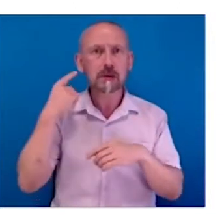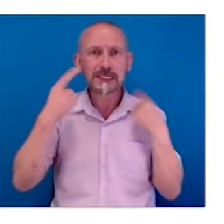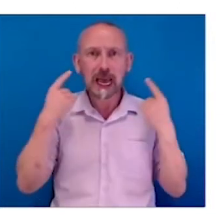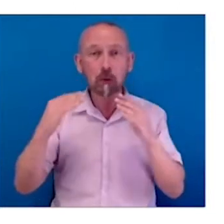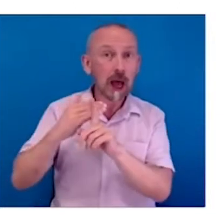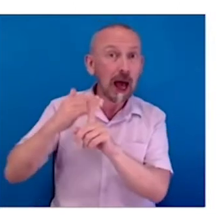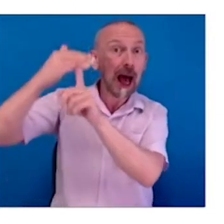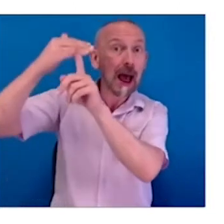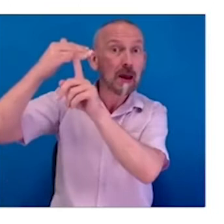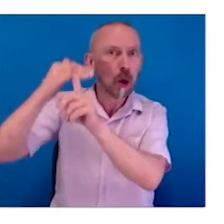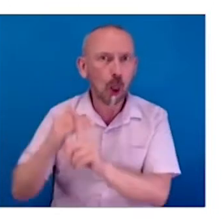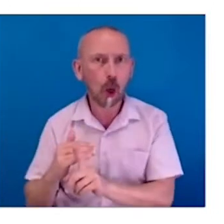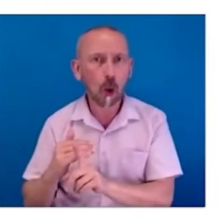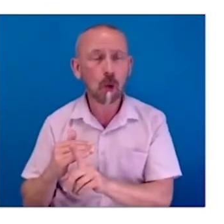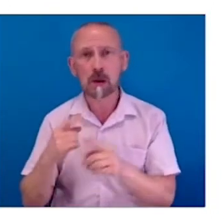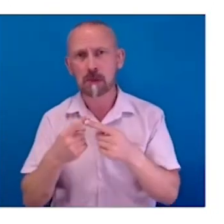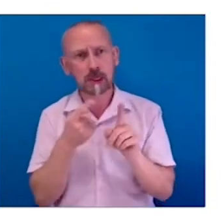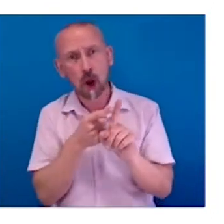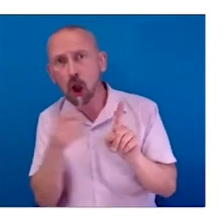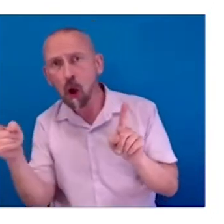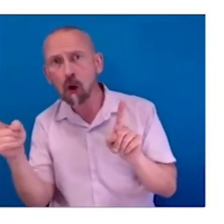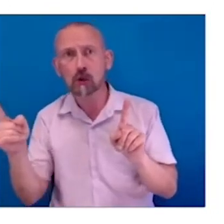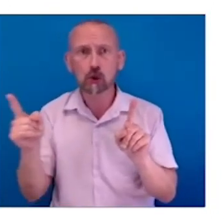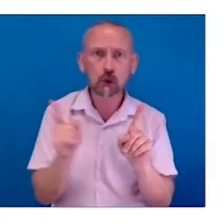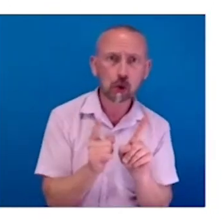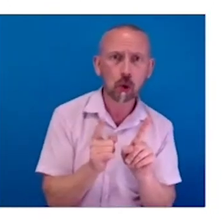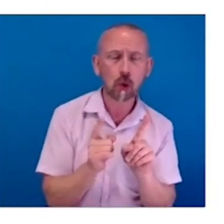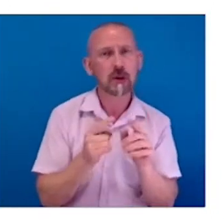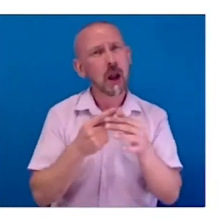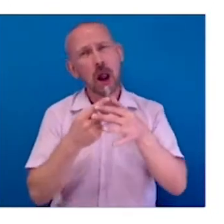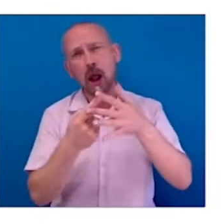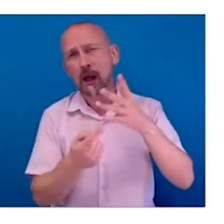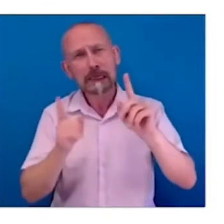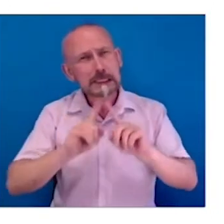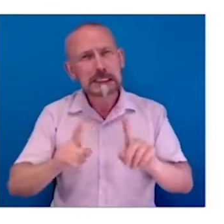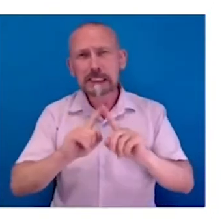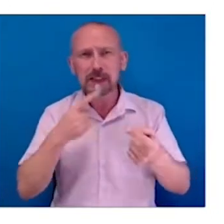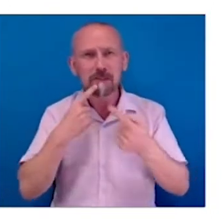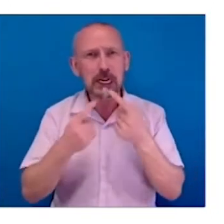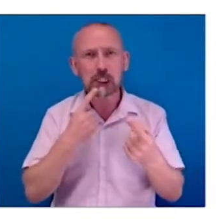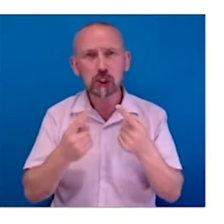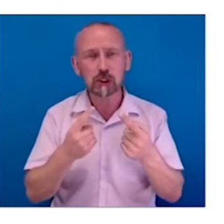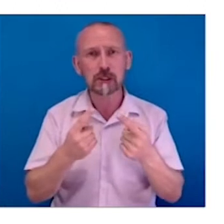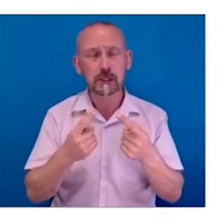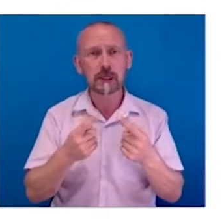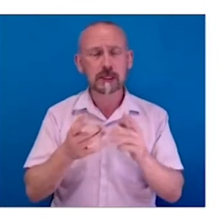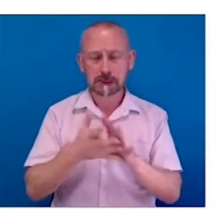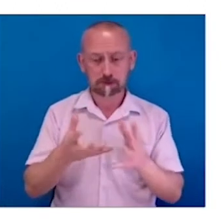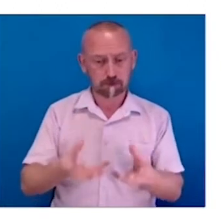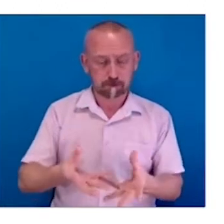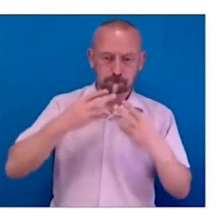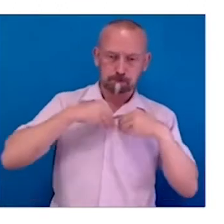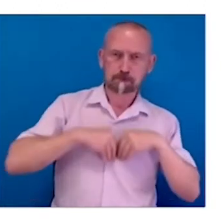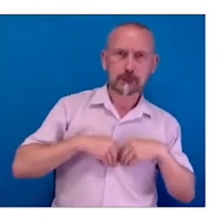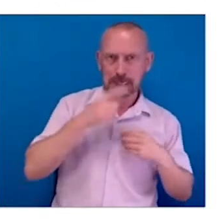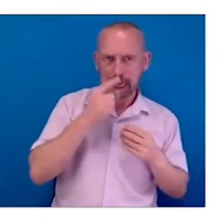information necessary to convey all the information required to learn, perform, or study a music score.